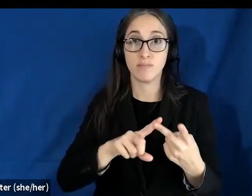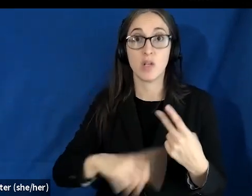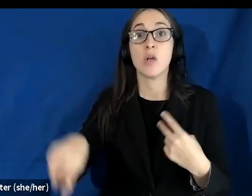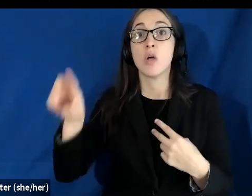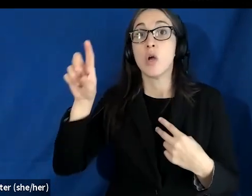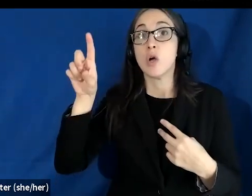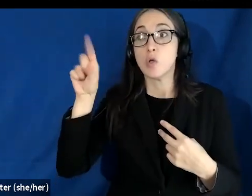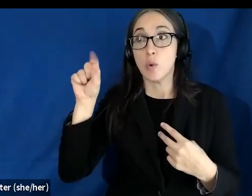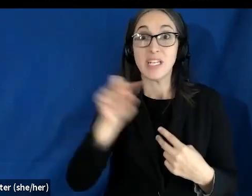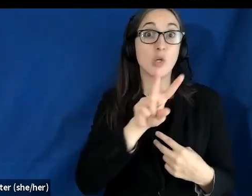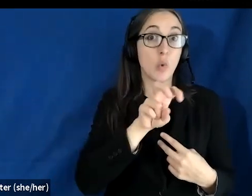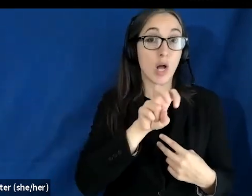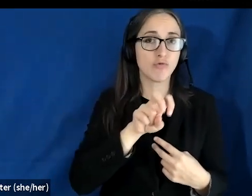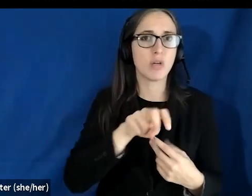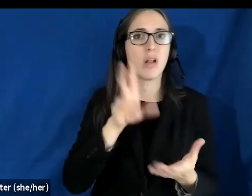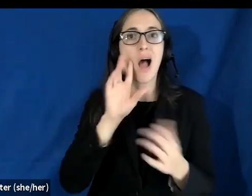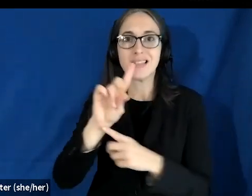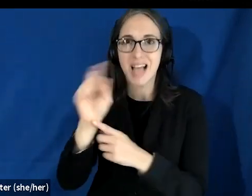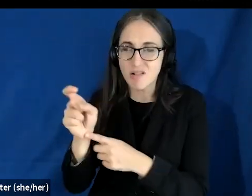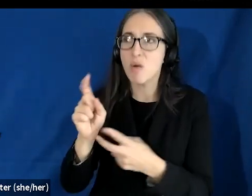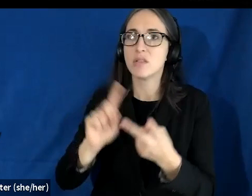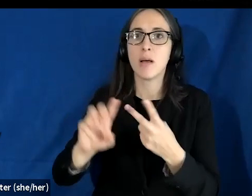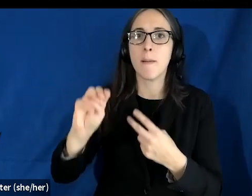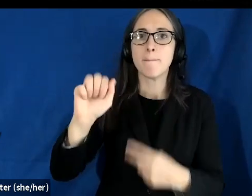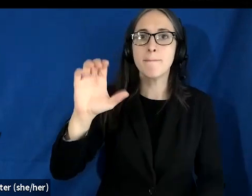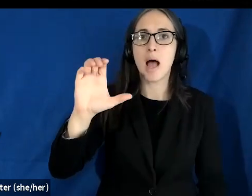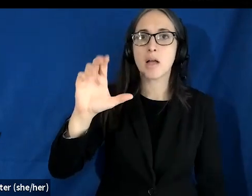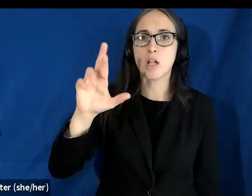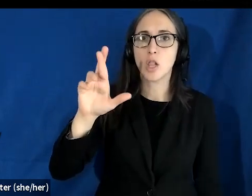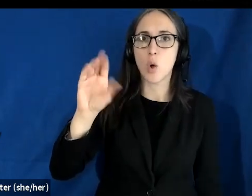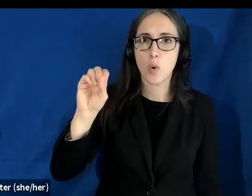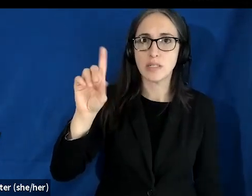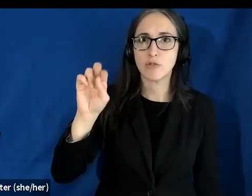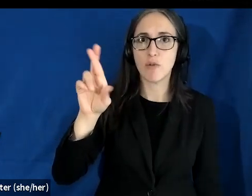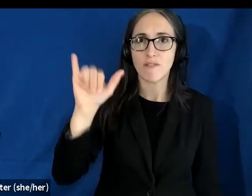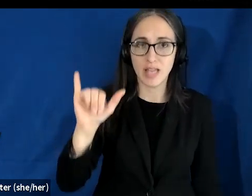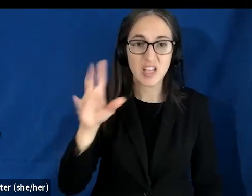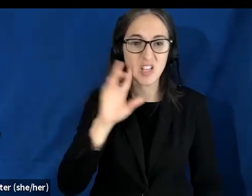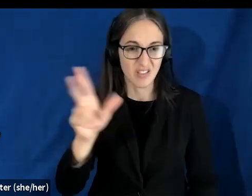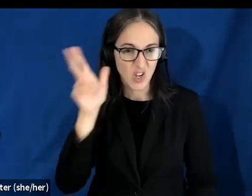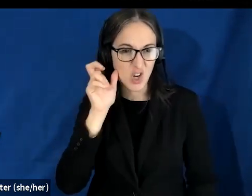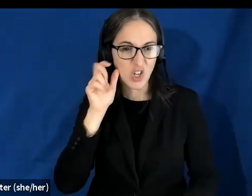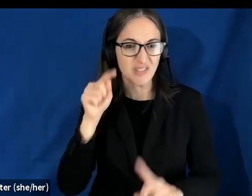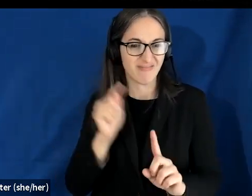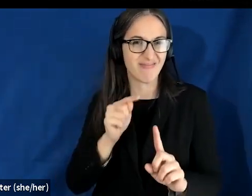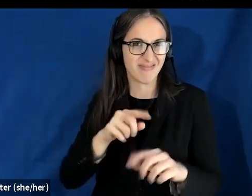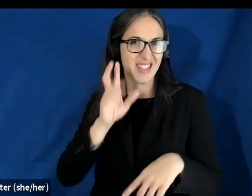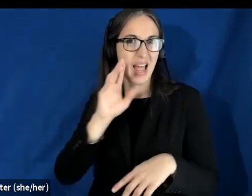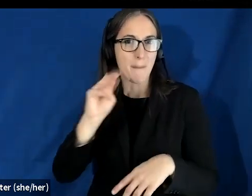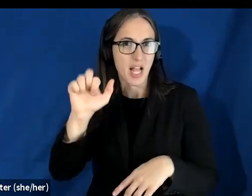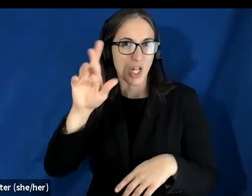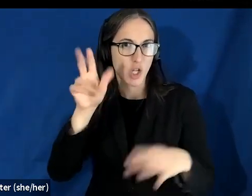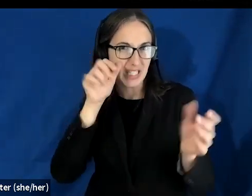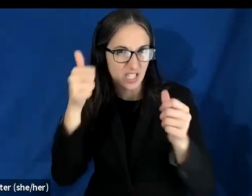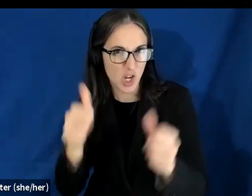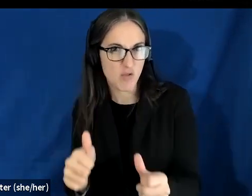with Stargardt's macular dystrophy. I'm sure some of you may have heard of Stargardt's. It's a juvenile form of macular degeneration. And once you